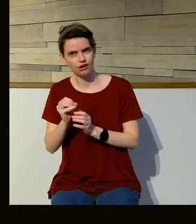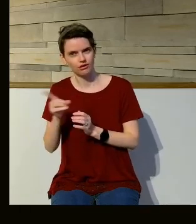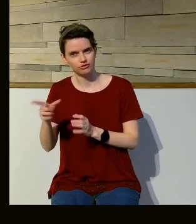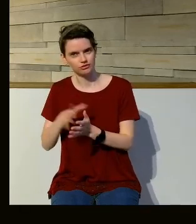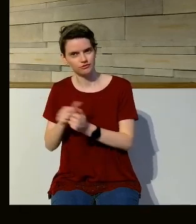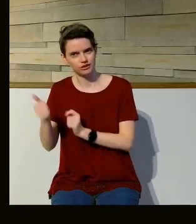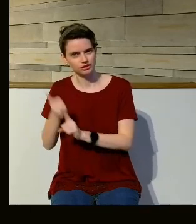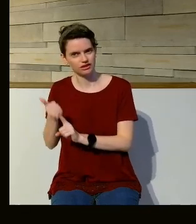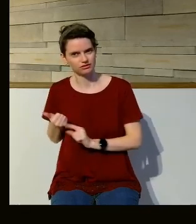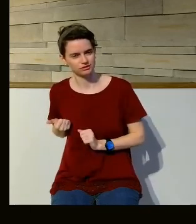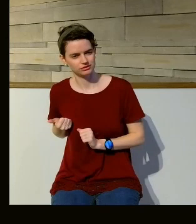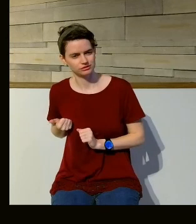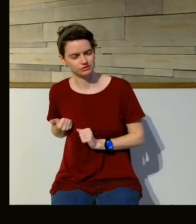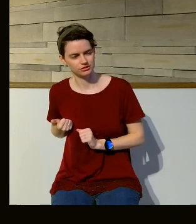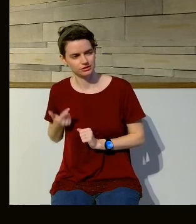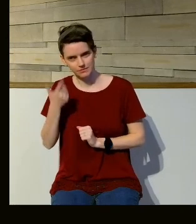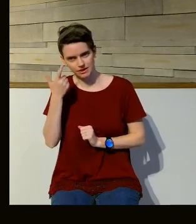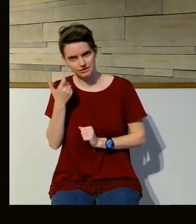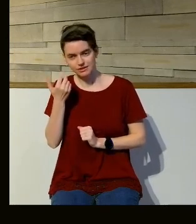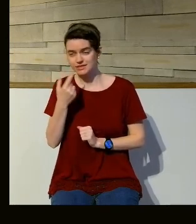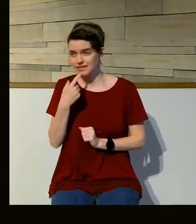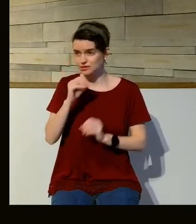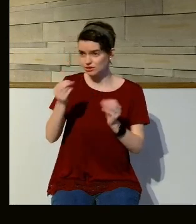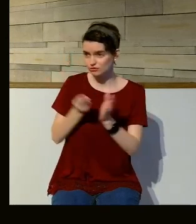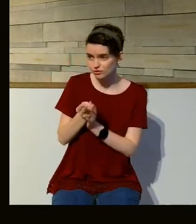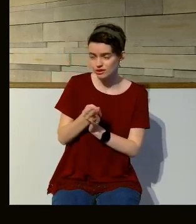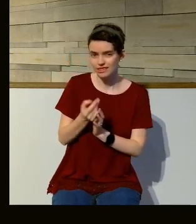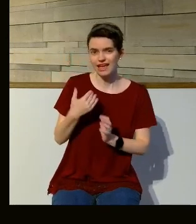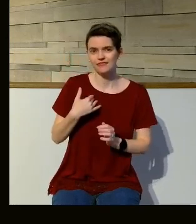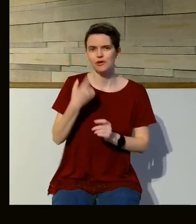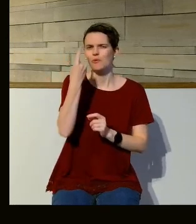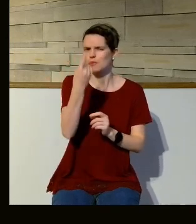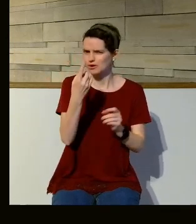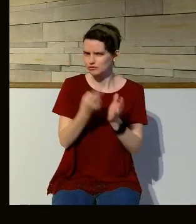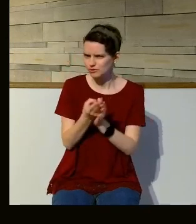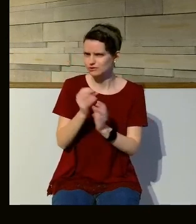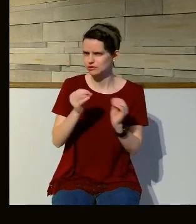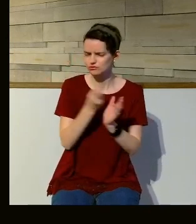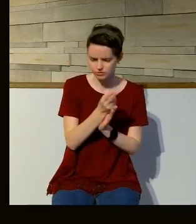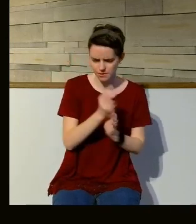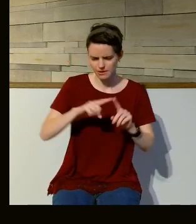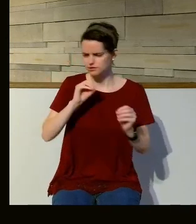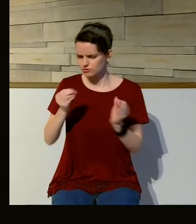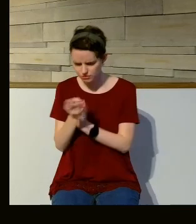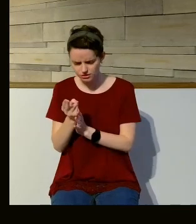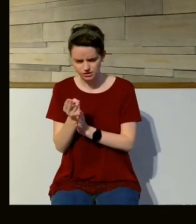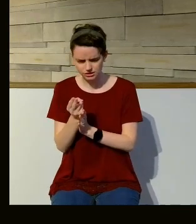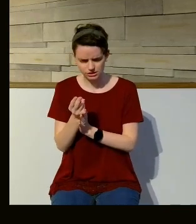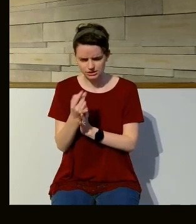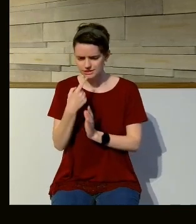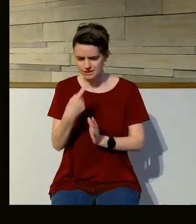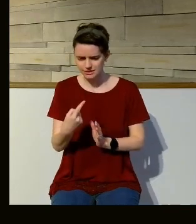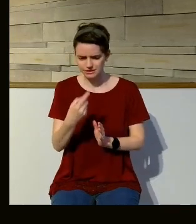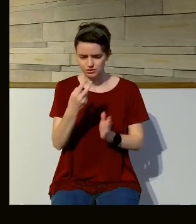self-defeating. Because to say there is no truth is to assume that there is at least one truth, namely there is no truth, but there is no truth. The statement there is no